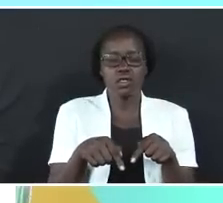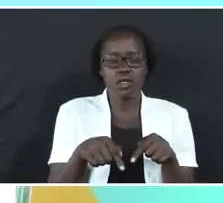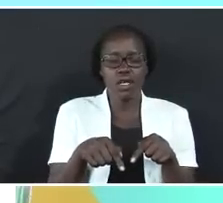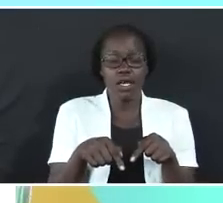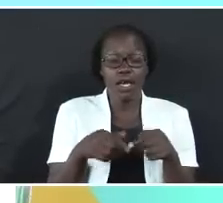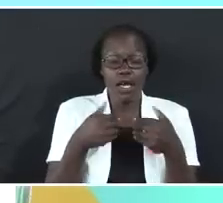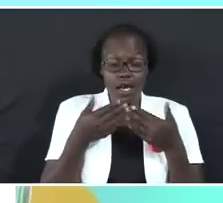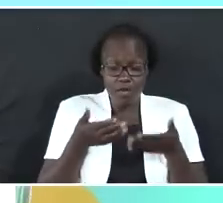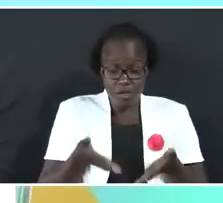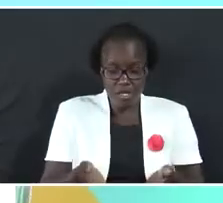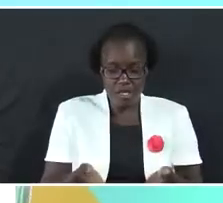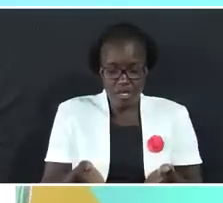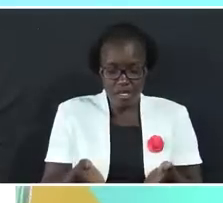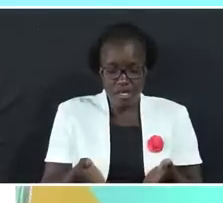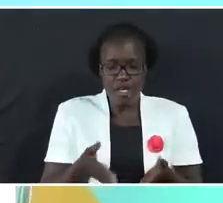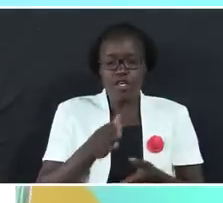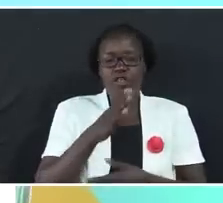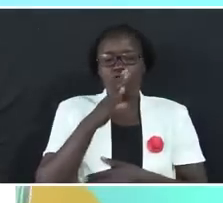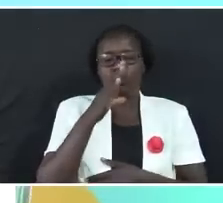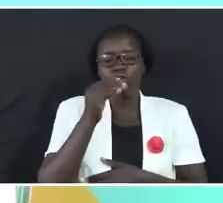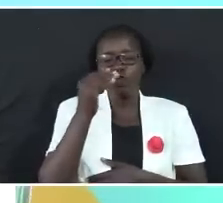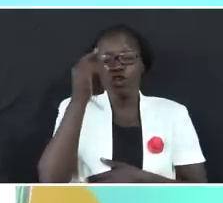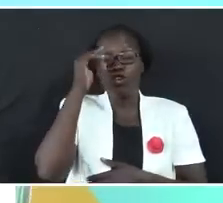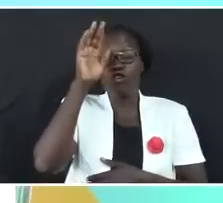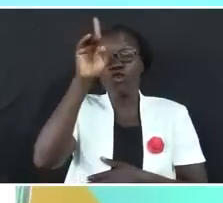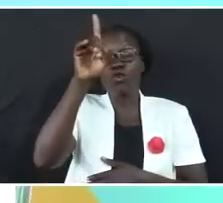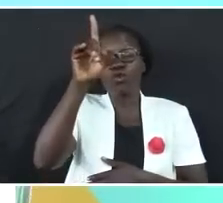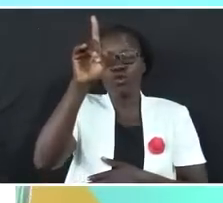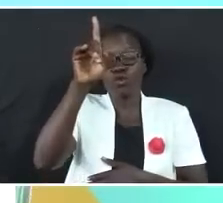I am here to speak for you